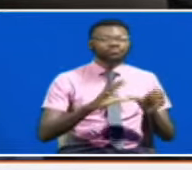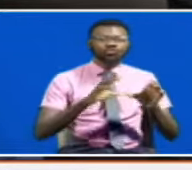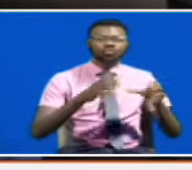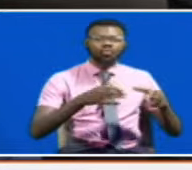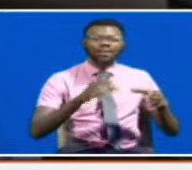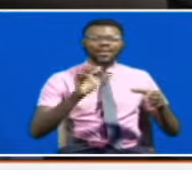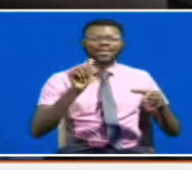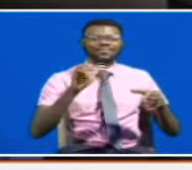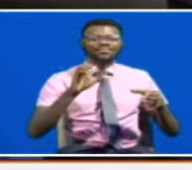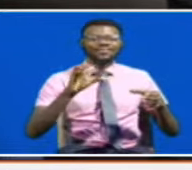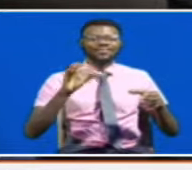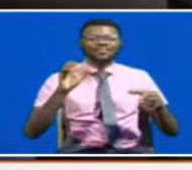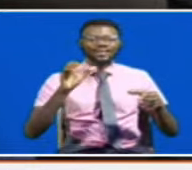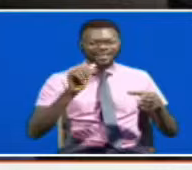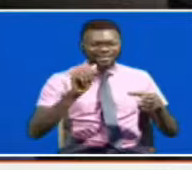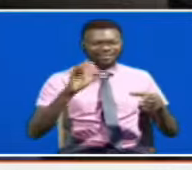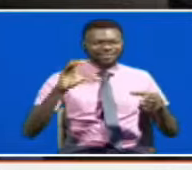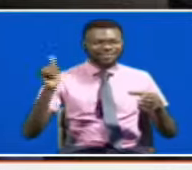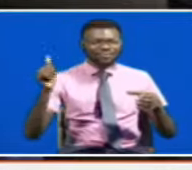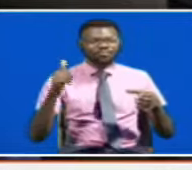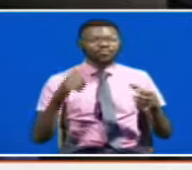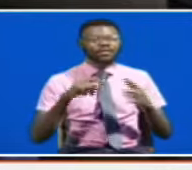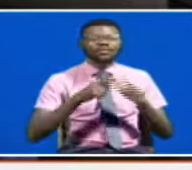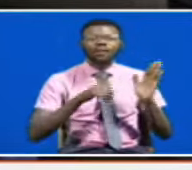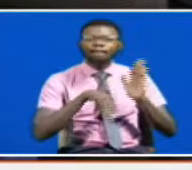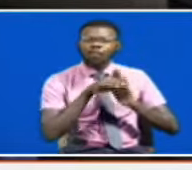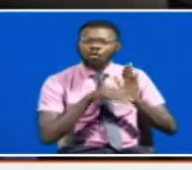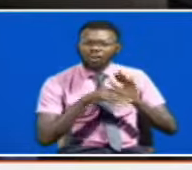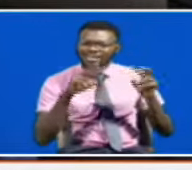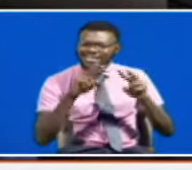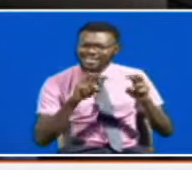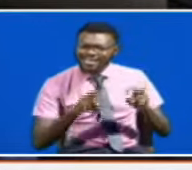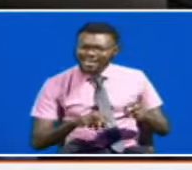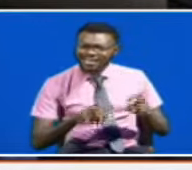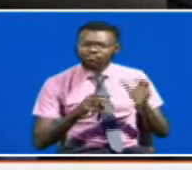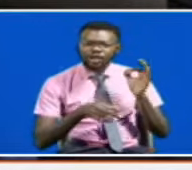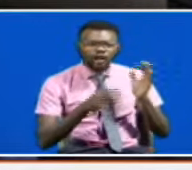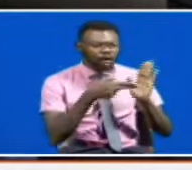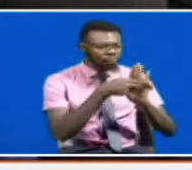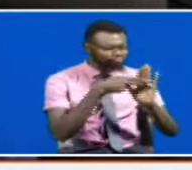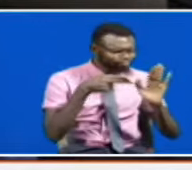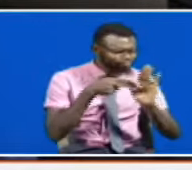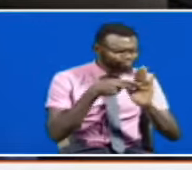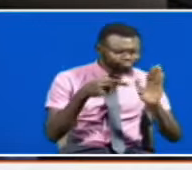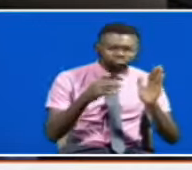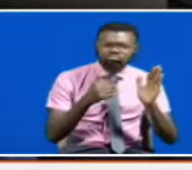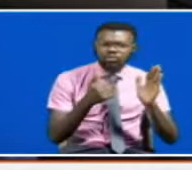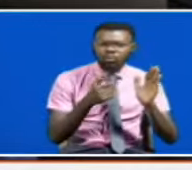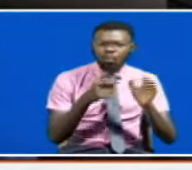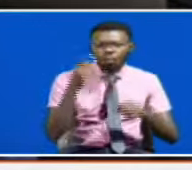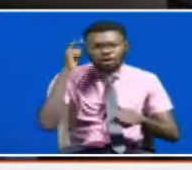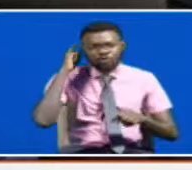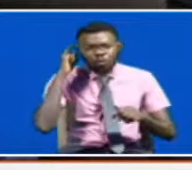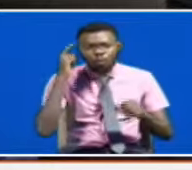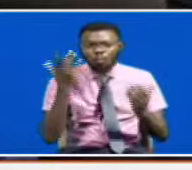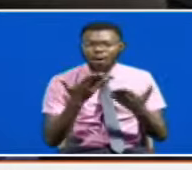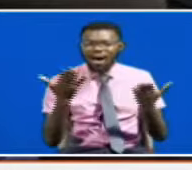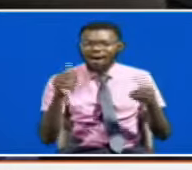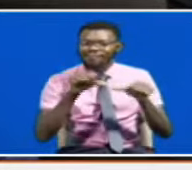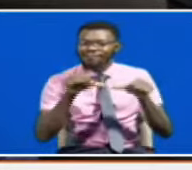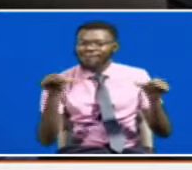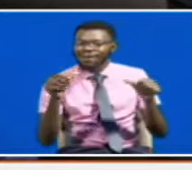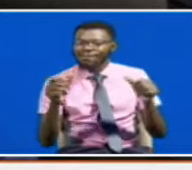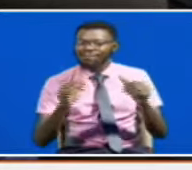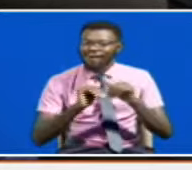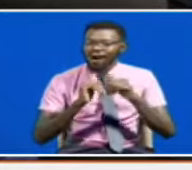recordation program of the intellectual property rights. The purpose of this is to ensure that the